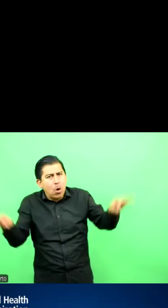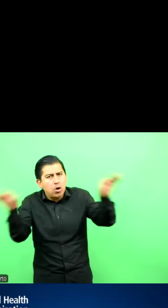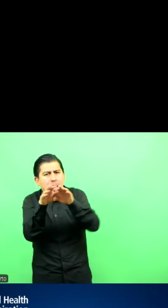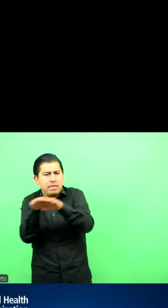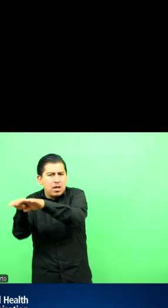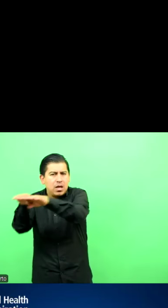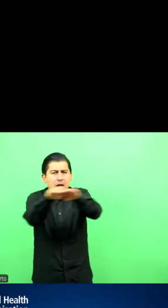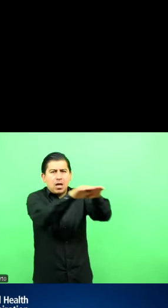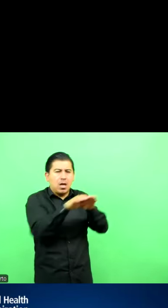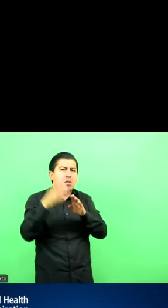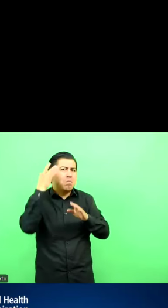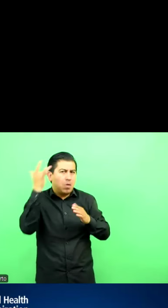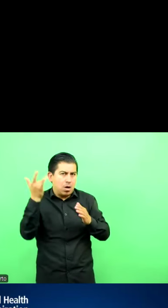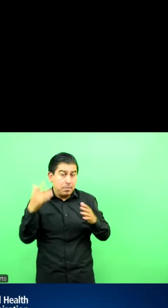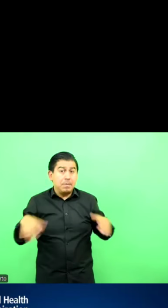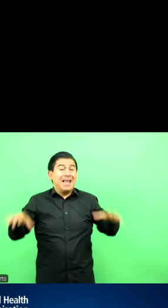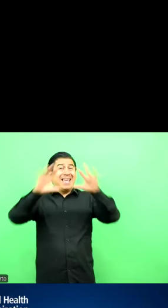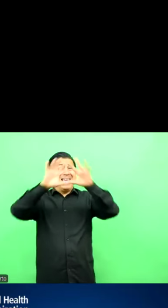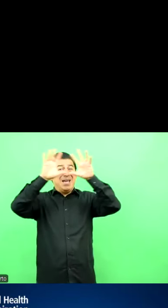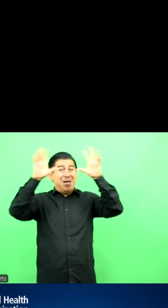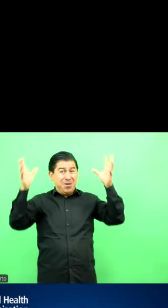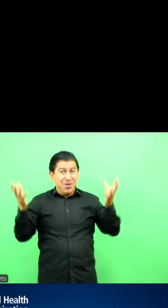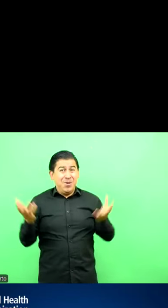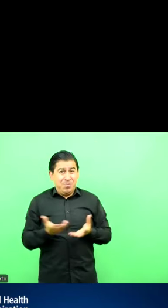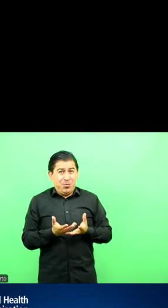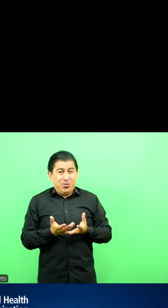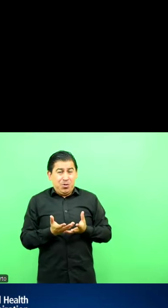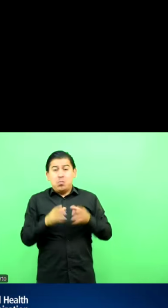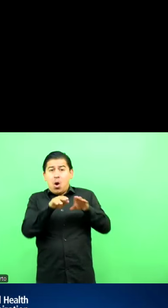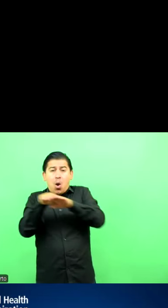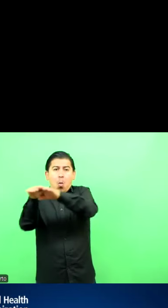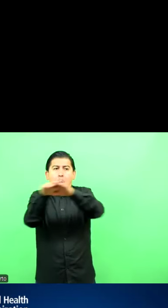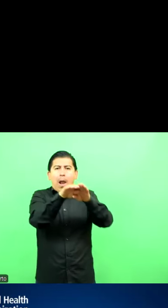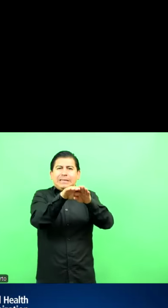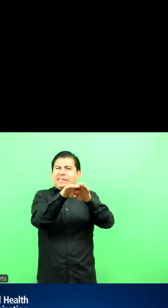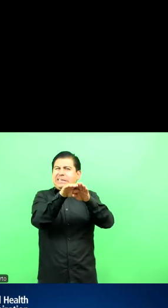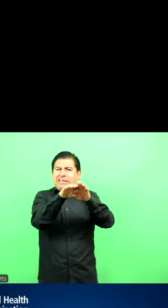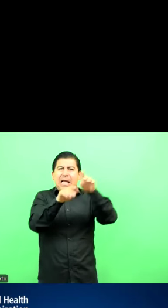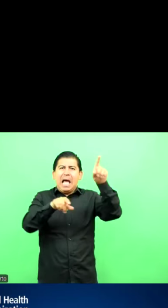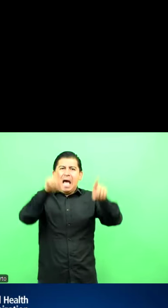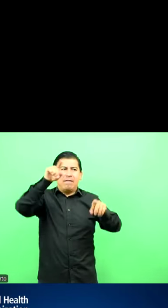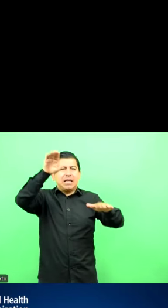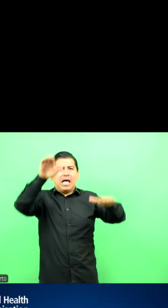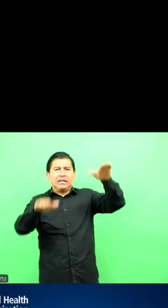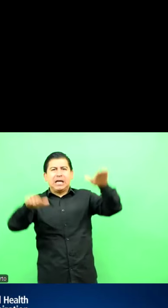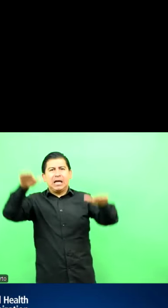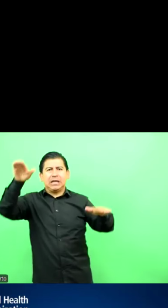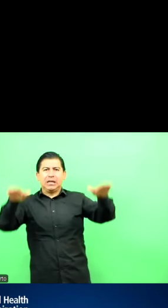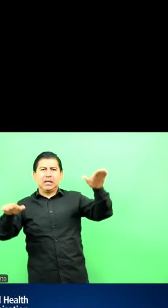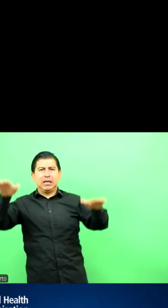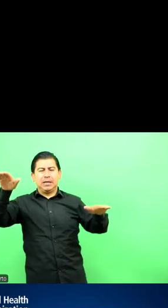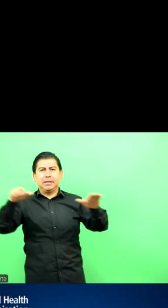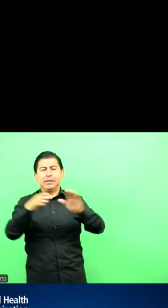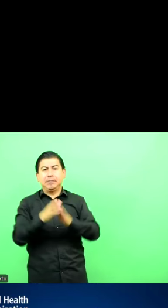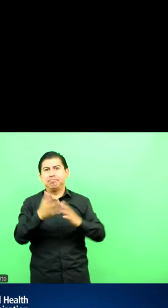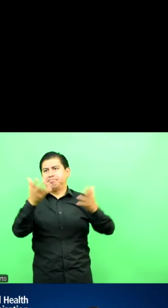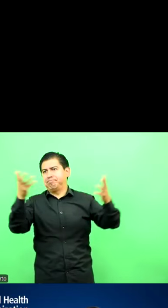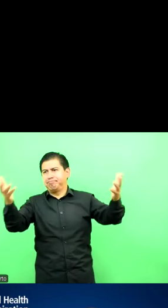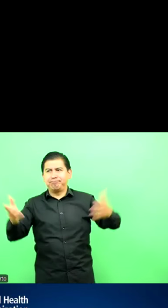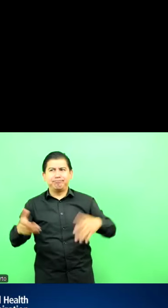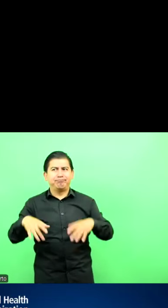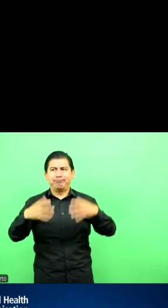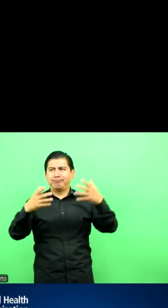actually using it to reflect the natural events, and the red ones have conflict and crisis. However, this